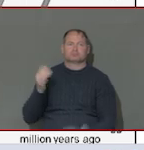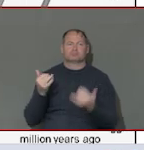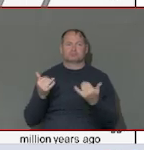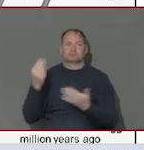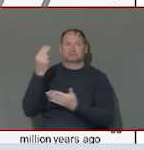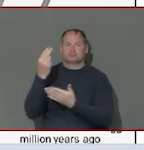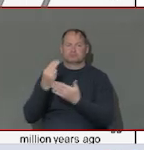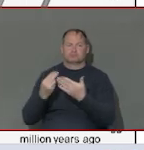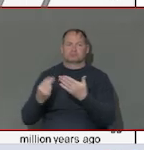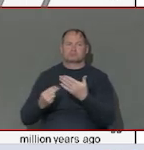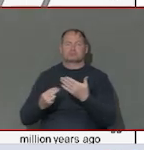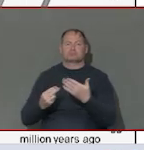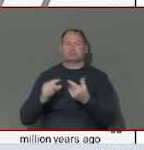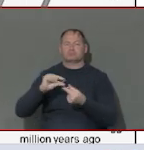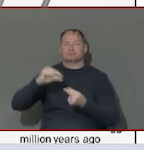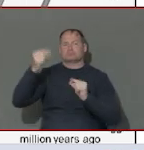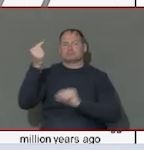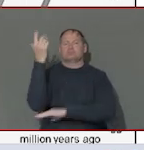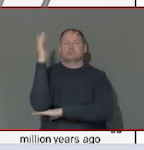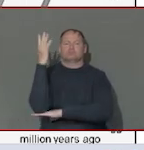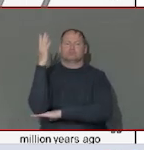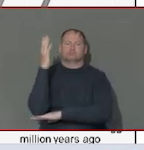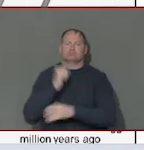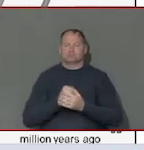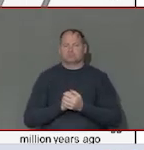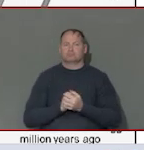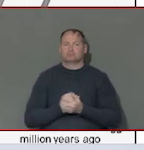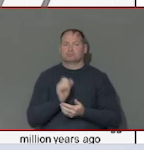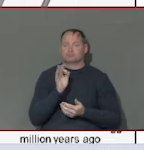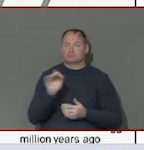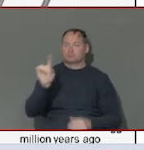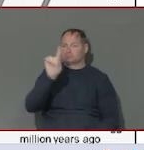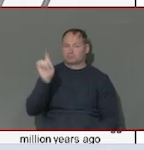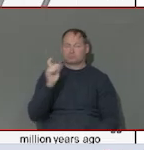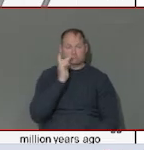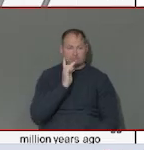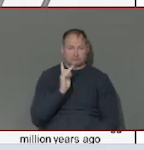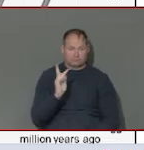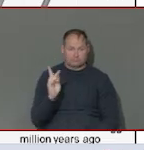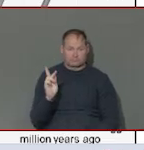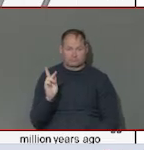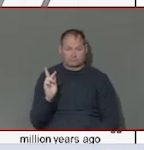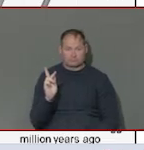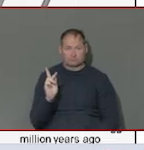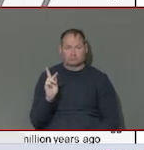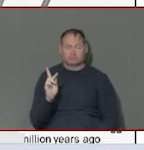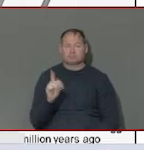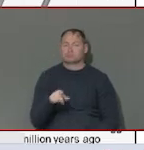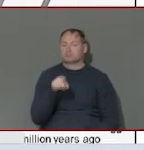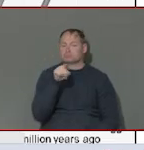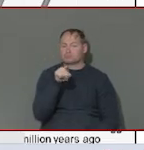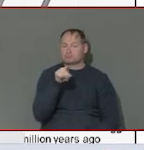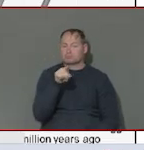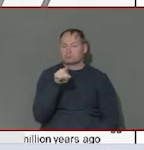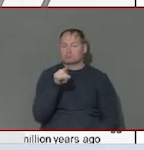phylogenetic tree. So when you face such a question on the question paper, you